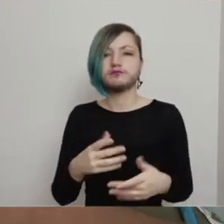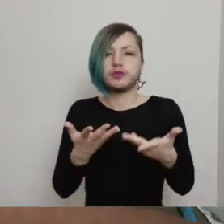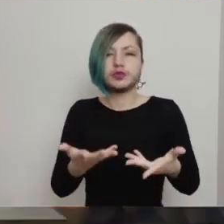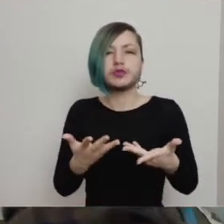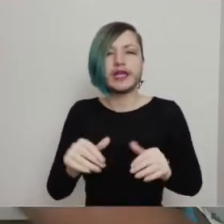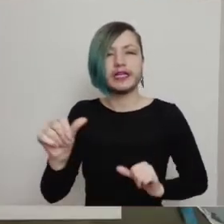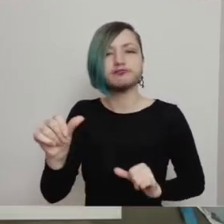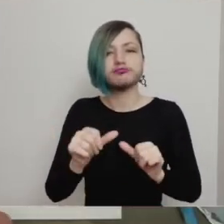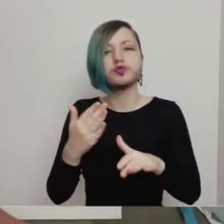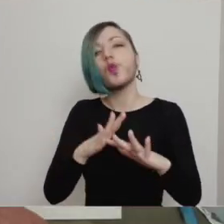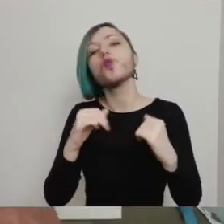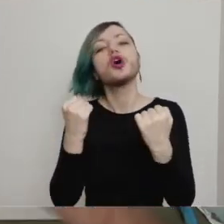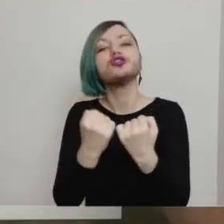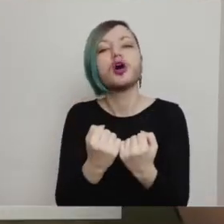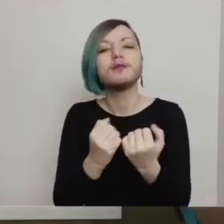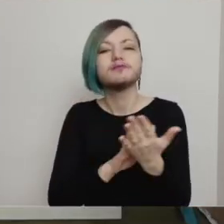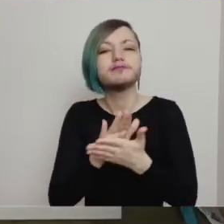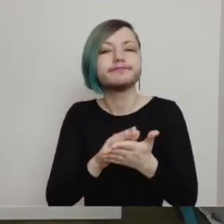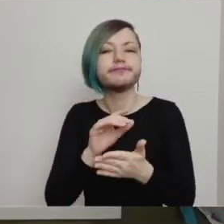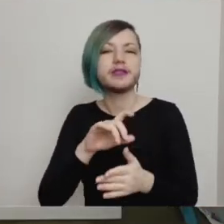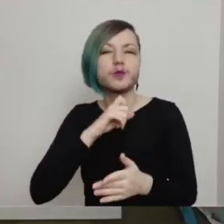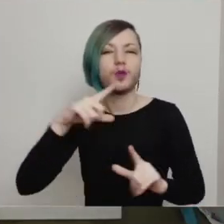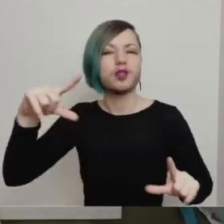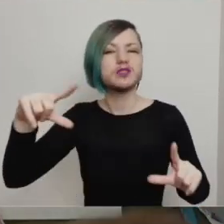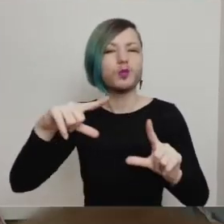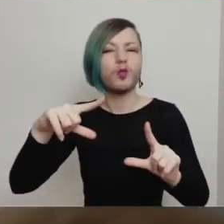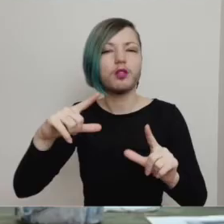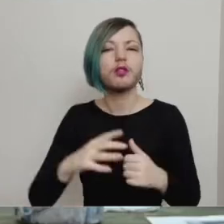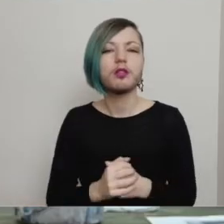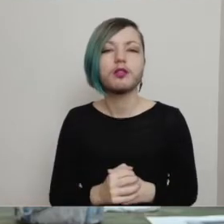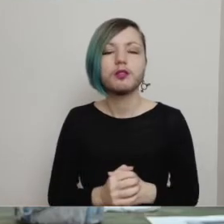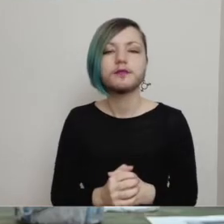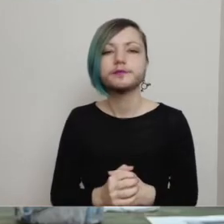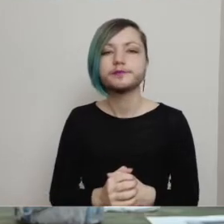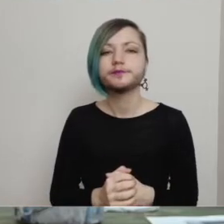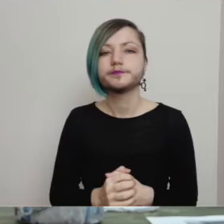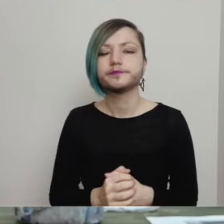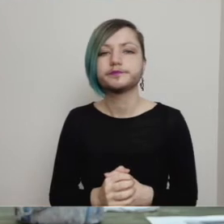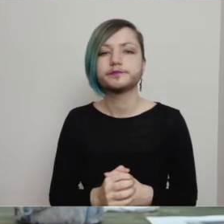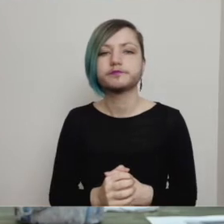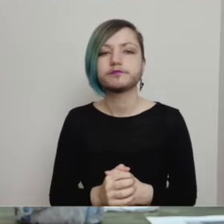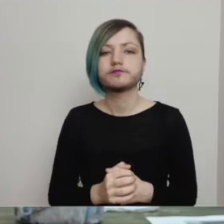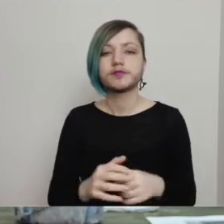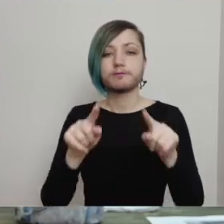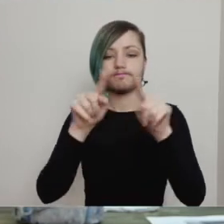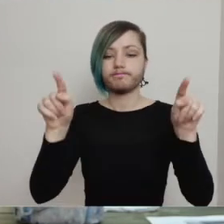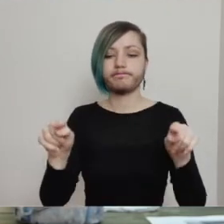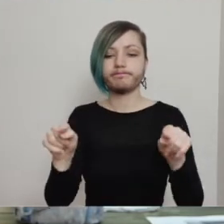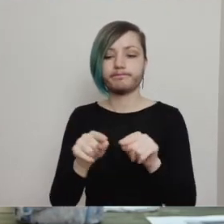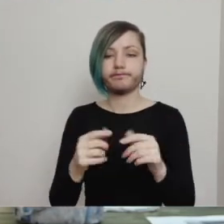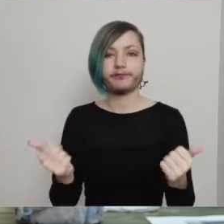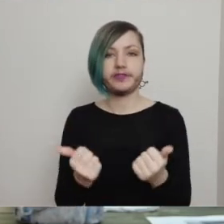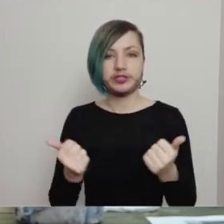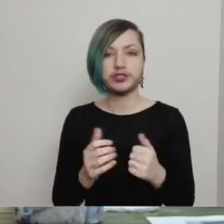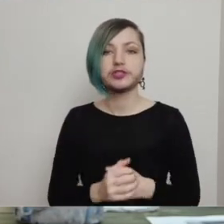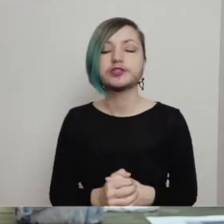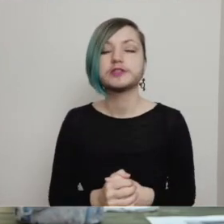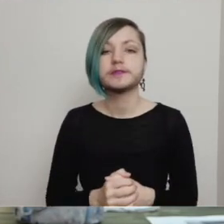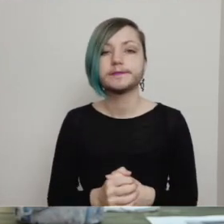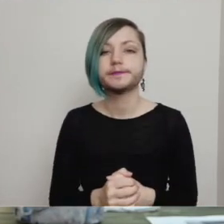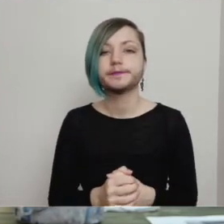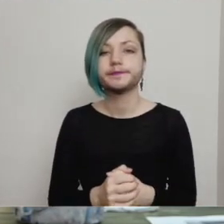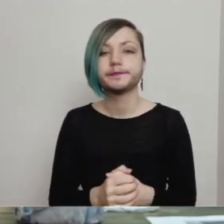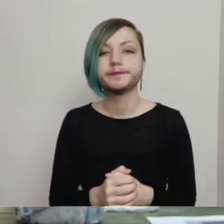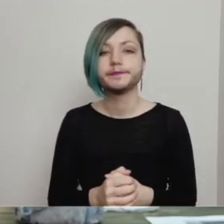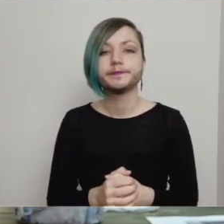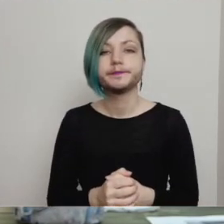workshop, I'm just going to do a slightly smaller one. So now we've got this shape in here, and